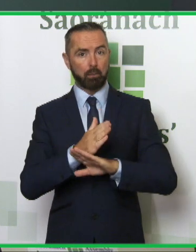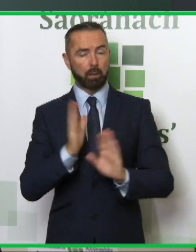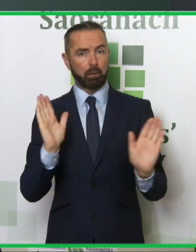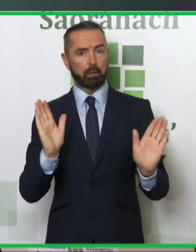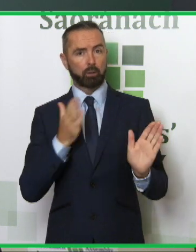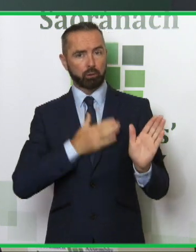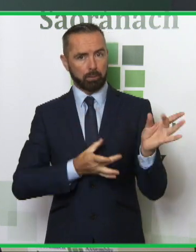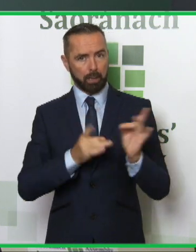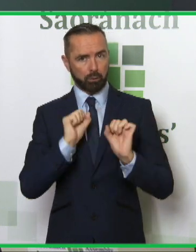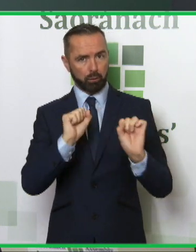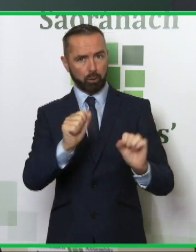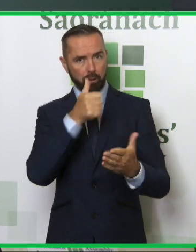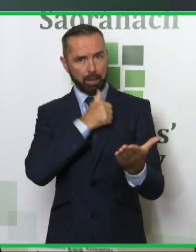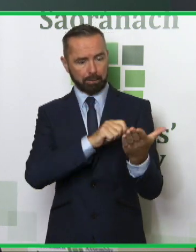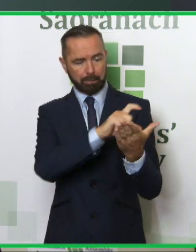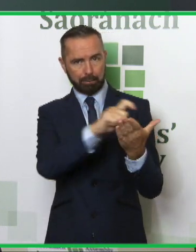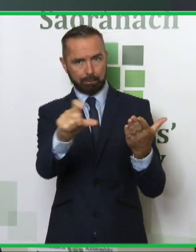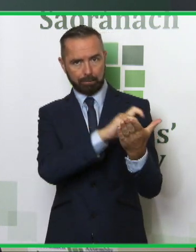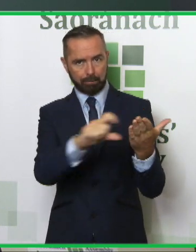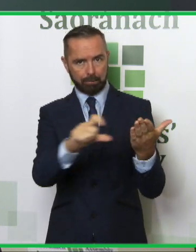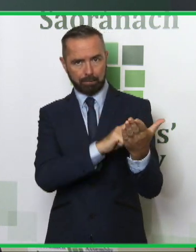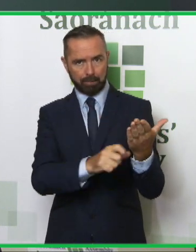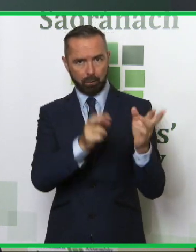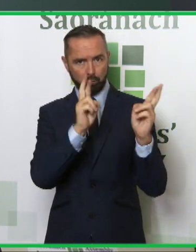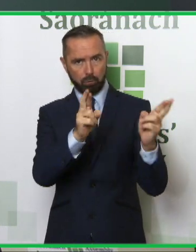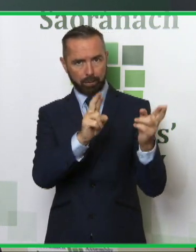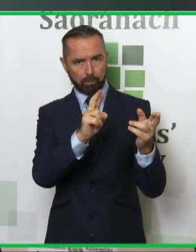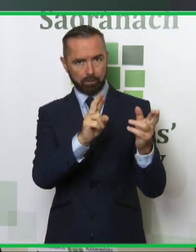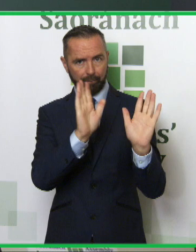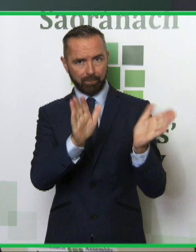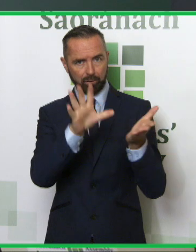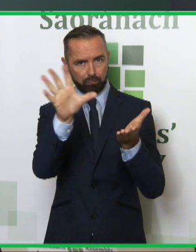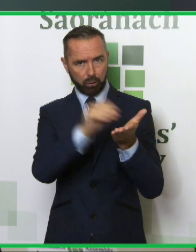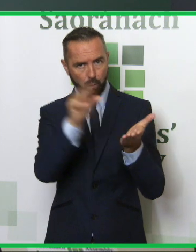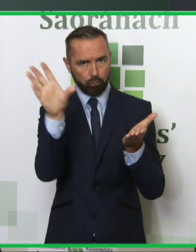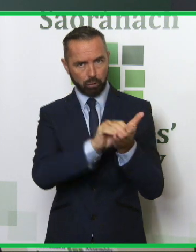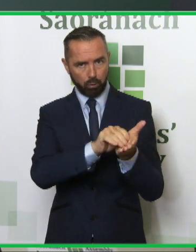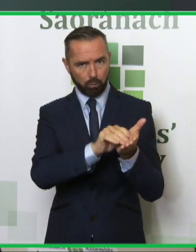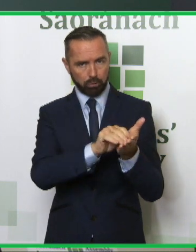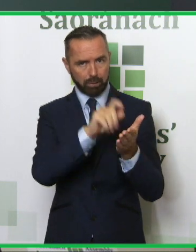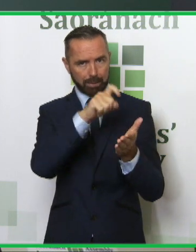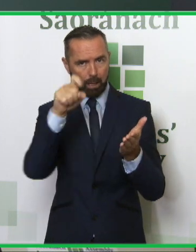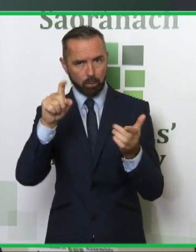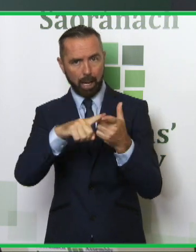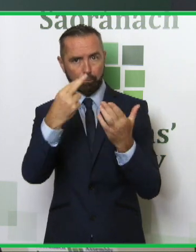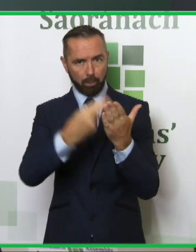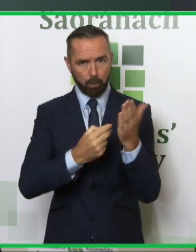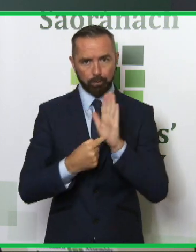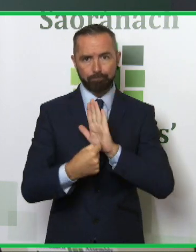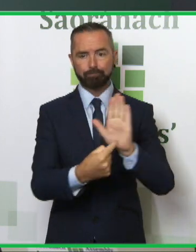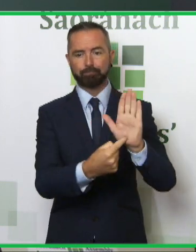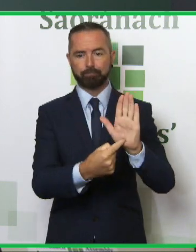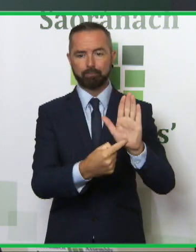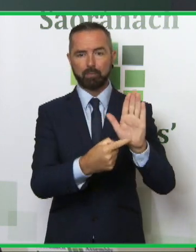whatever answers you fill in on the ballot paper are correctly recorded, counted and reported. After that, I have